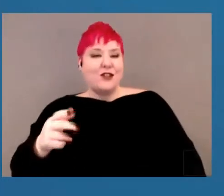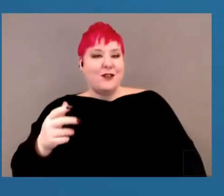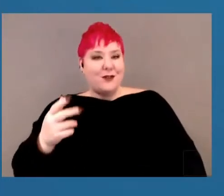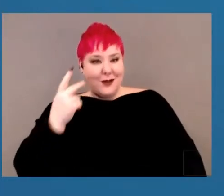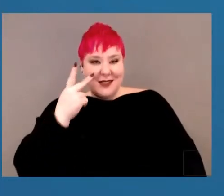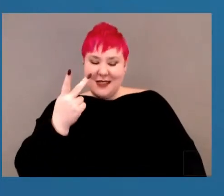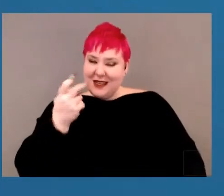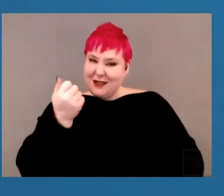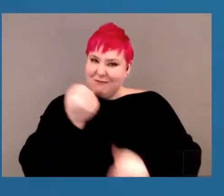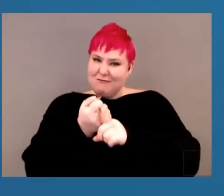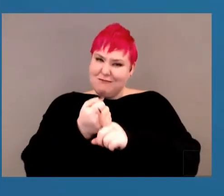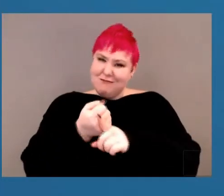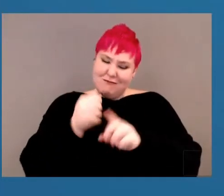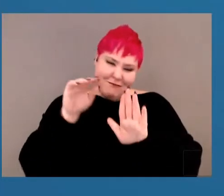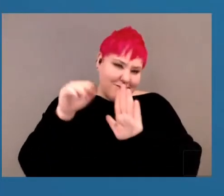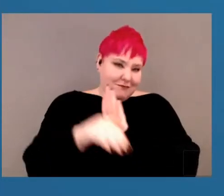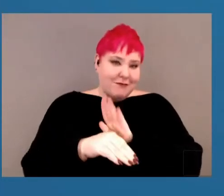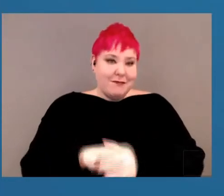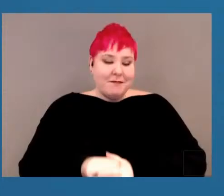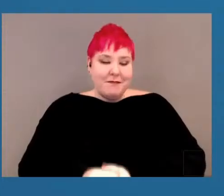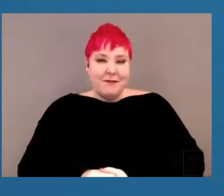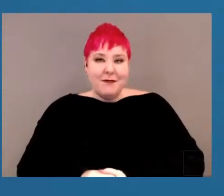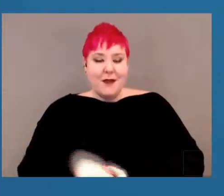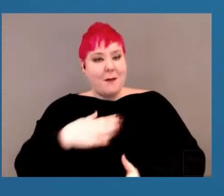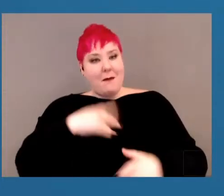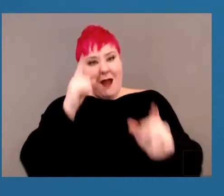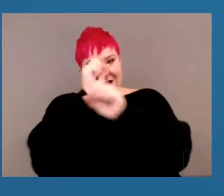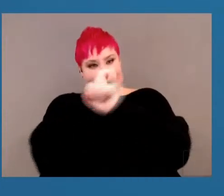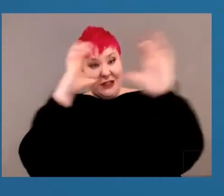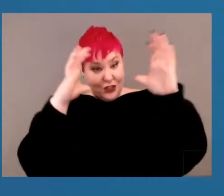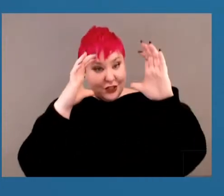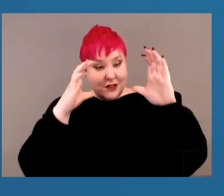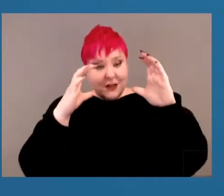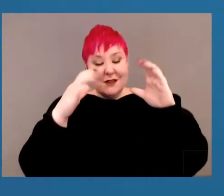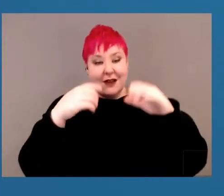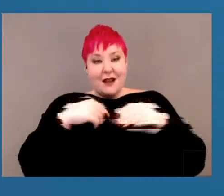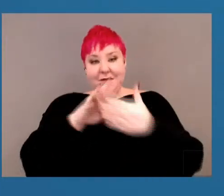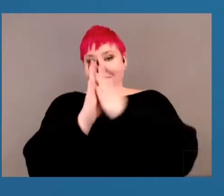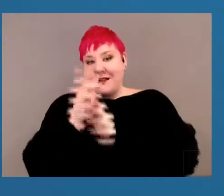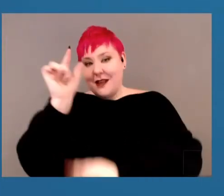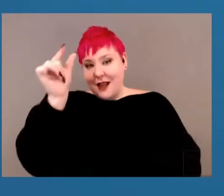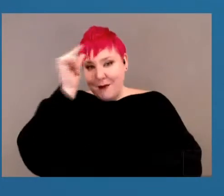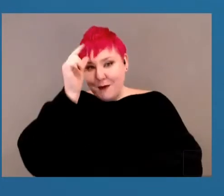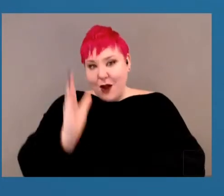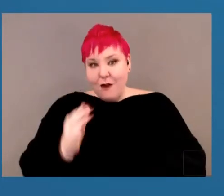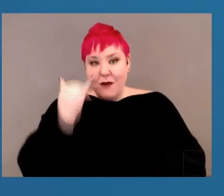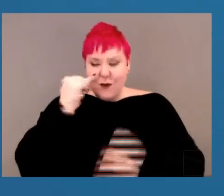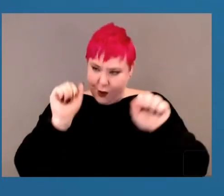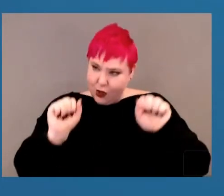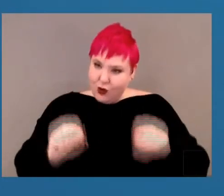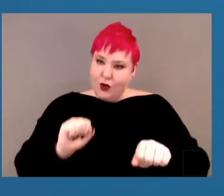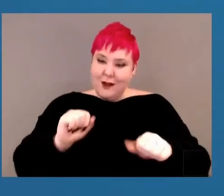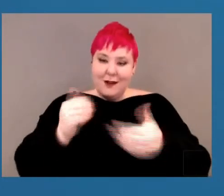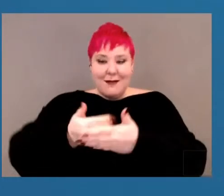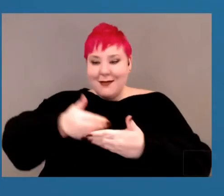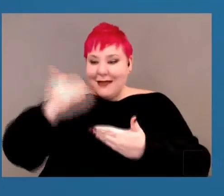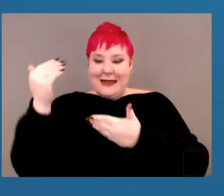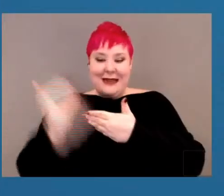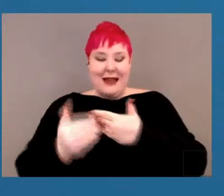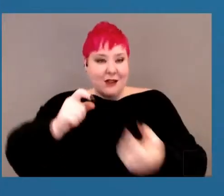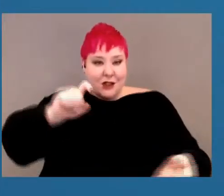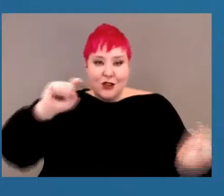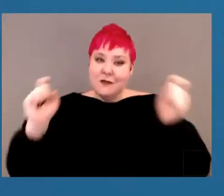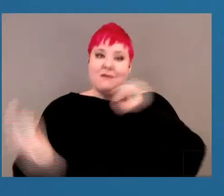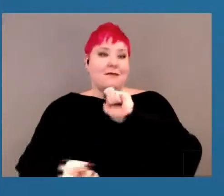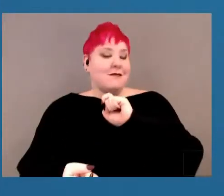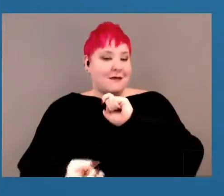when I became governor. If we could find the next new wave, the next revolution, and